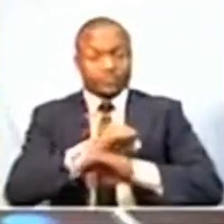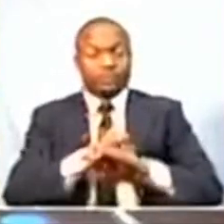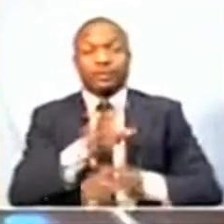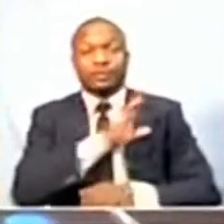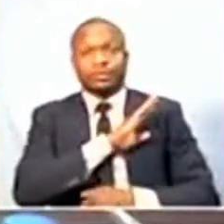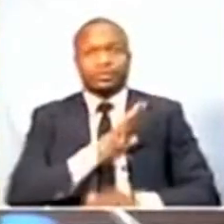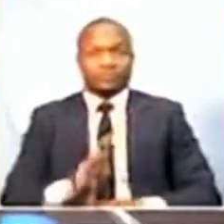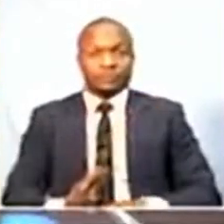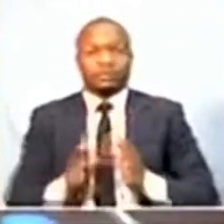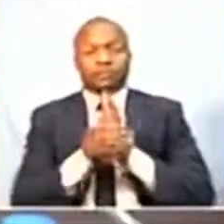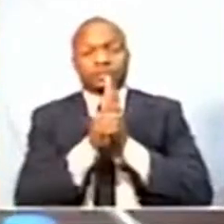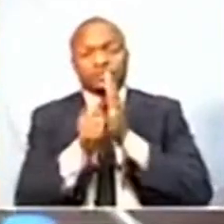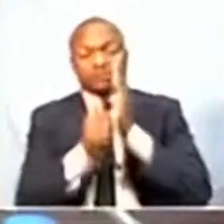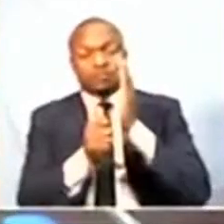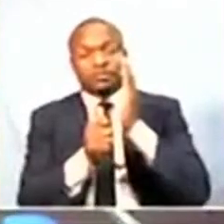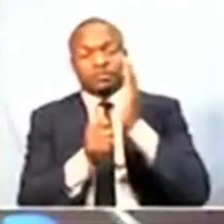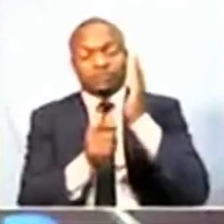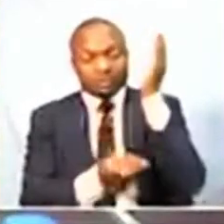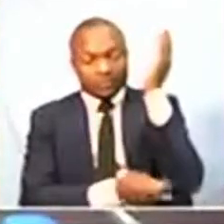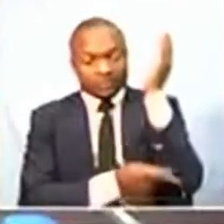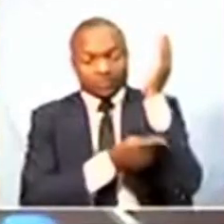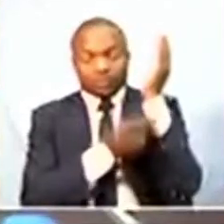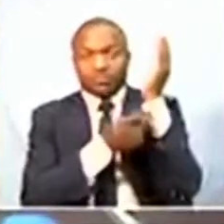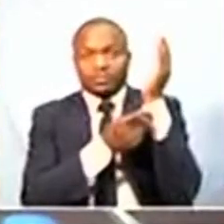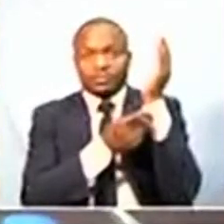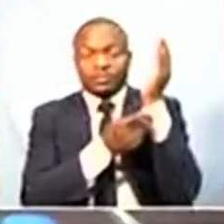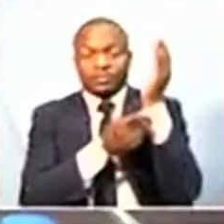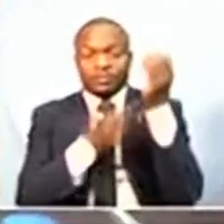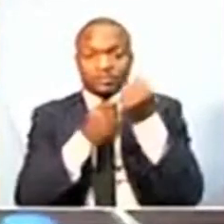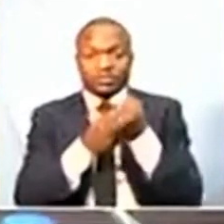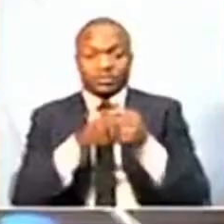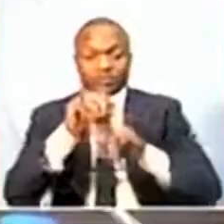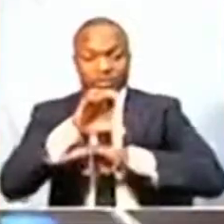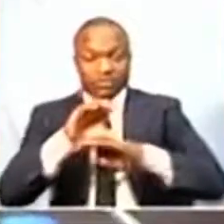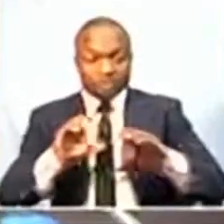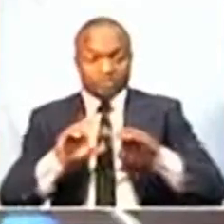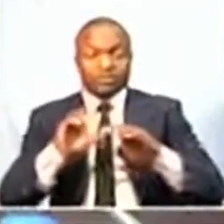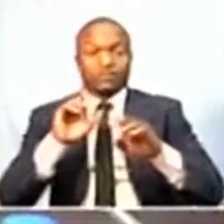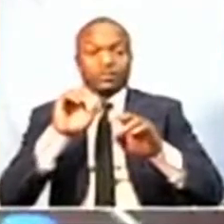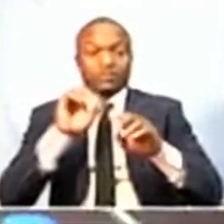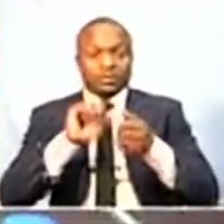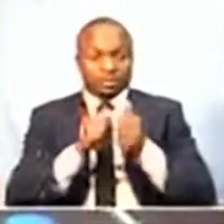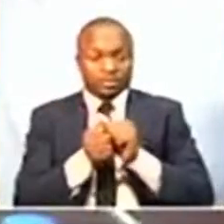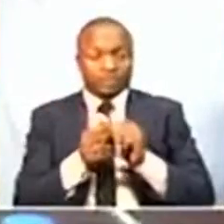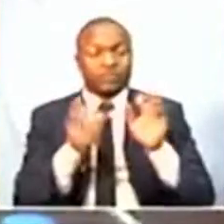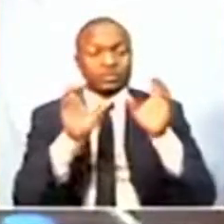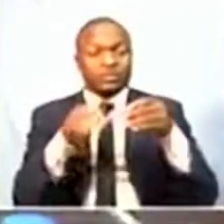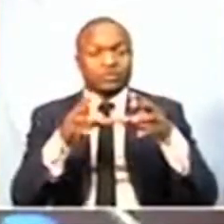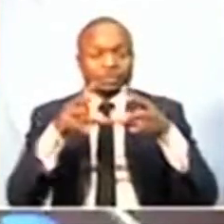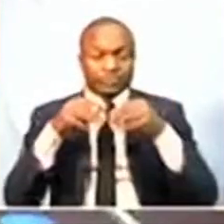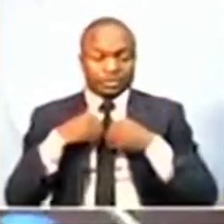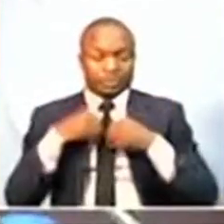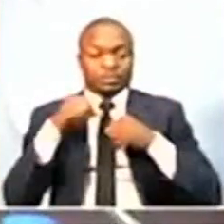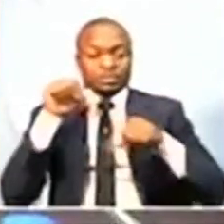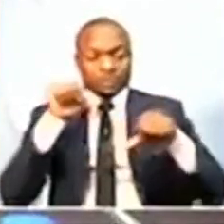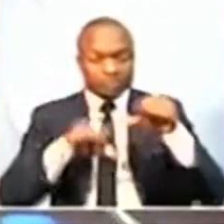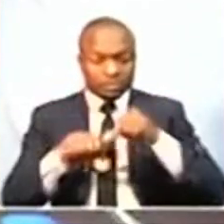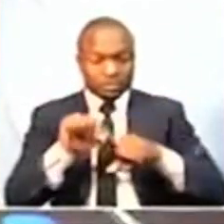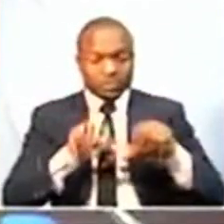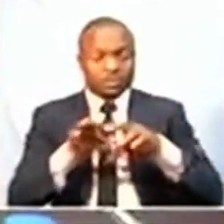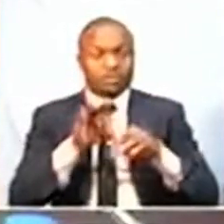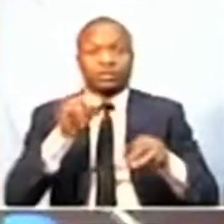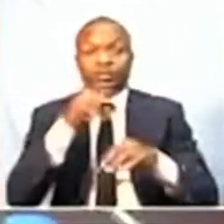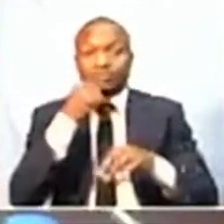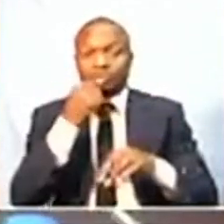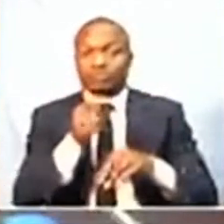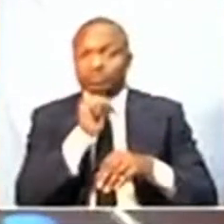skills development bursaries. Cause of the query, Chair, Council wishes to acknowledge the auditor's finding and state that